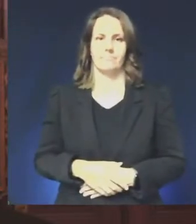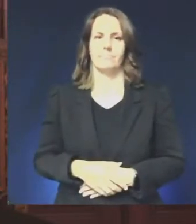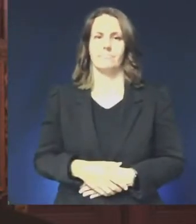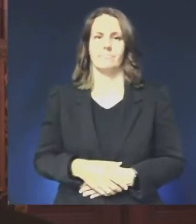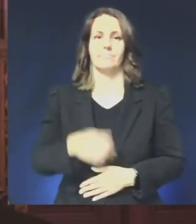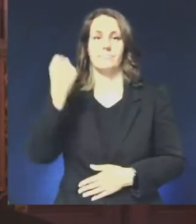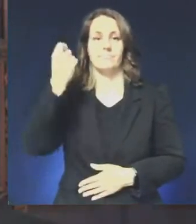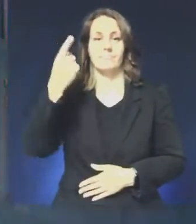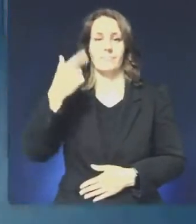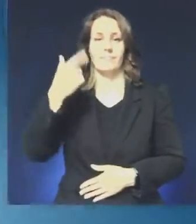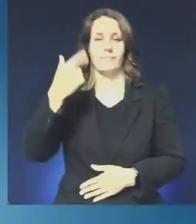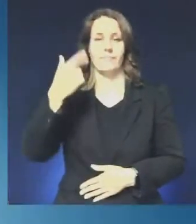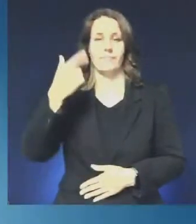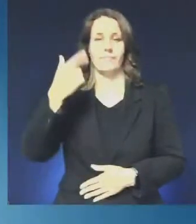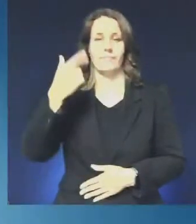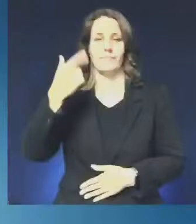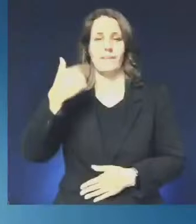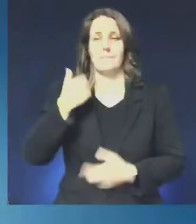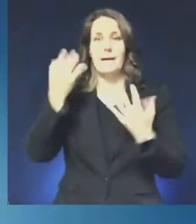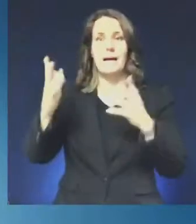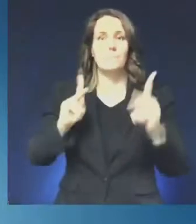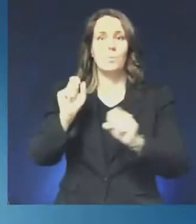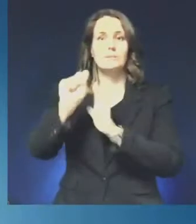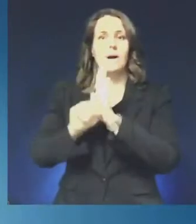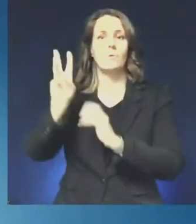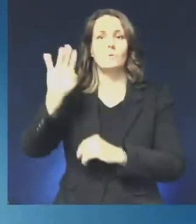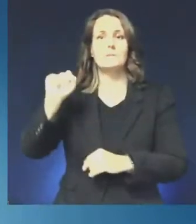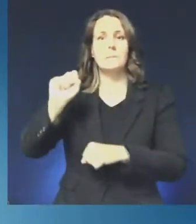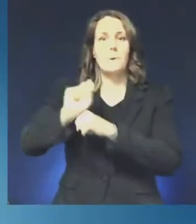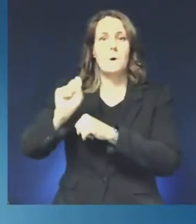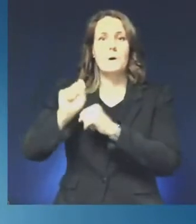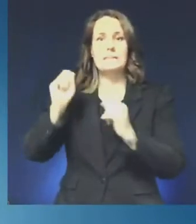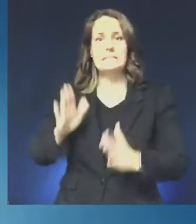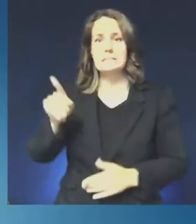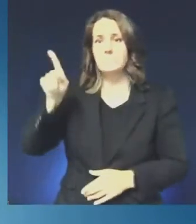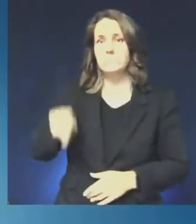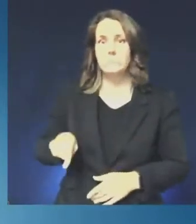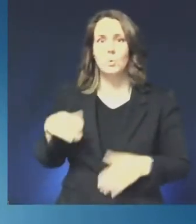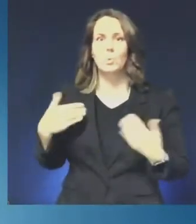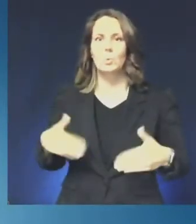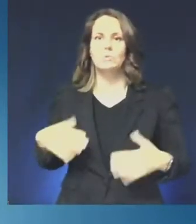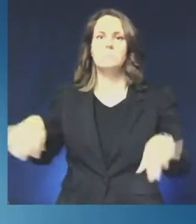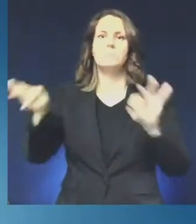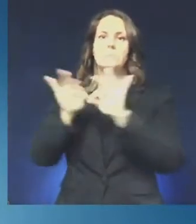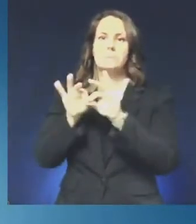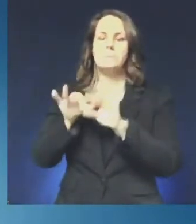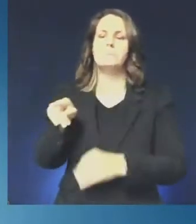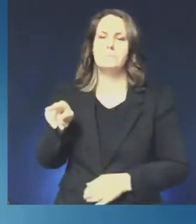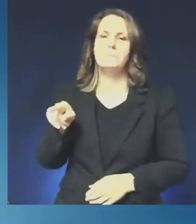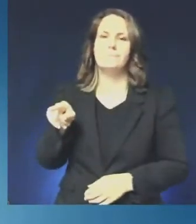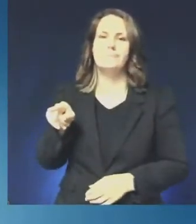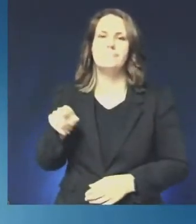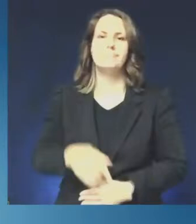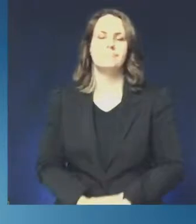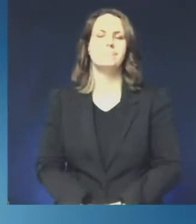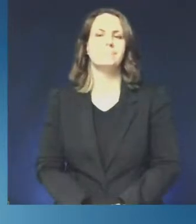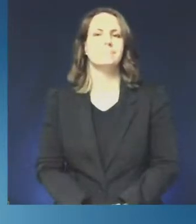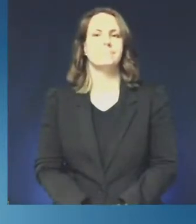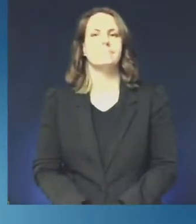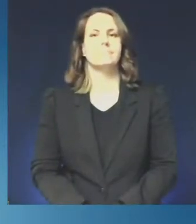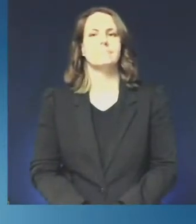arms. Thank you. Now to Casey Nelson from WTAQ Radio in Green Bay. Casey?